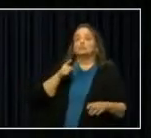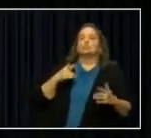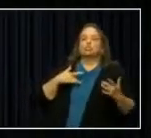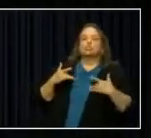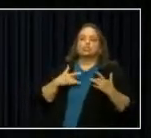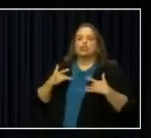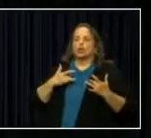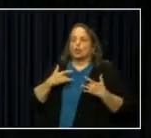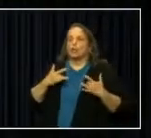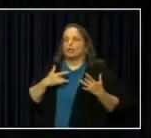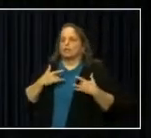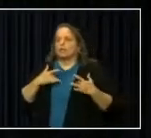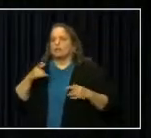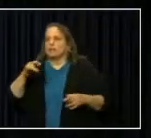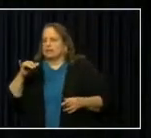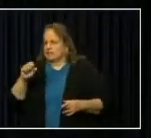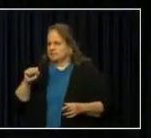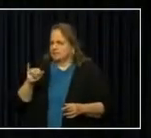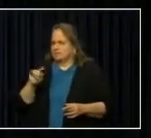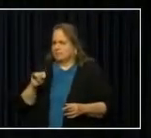concerning.